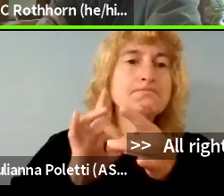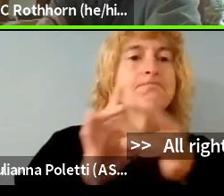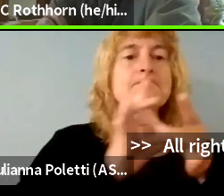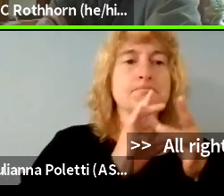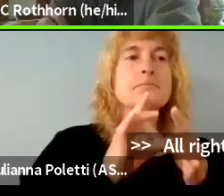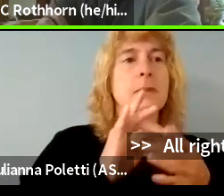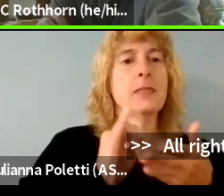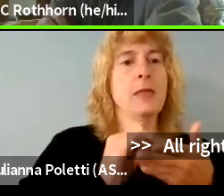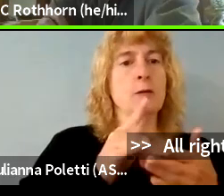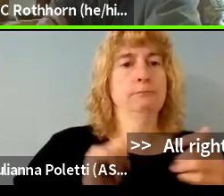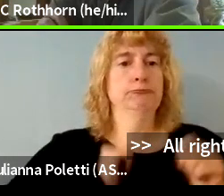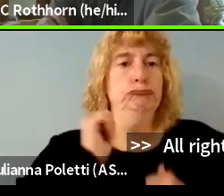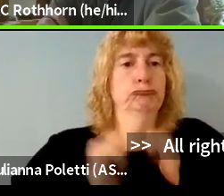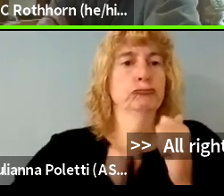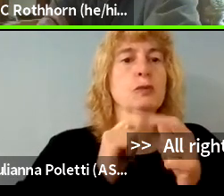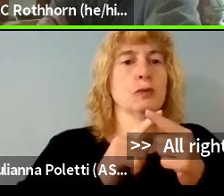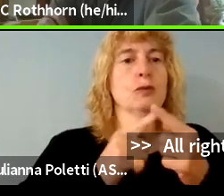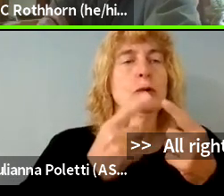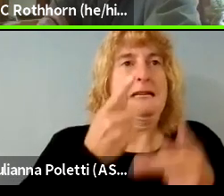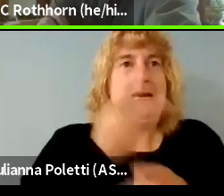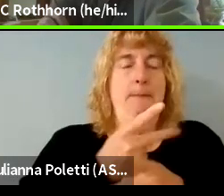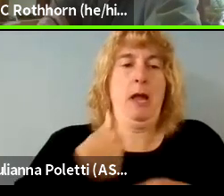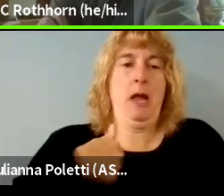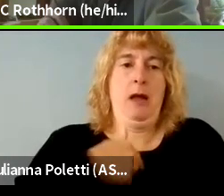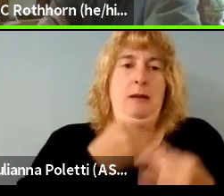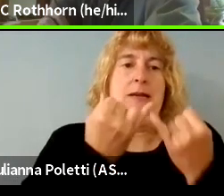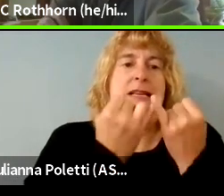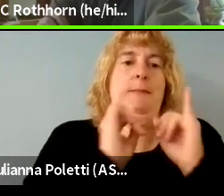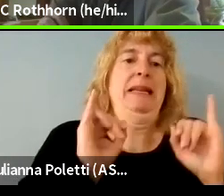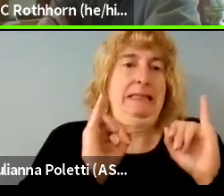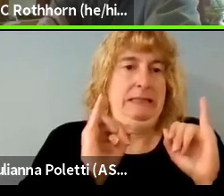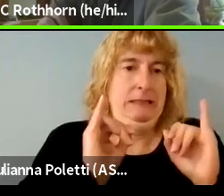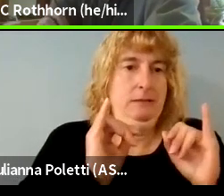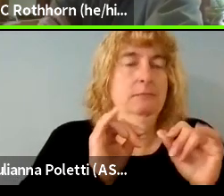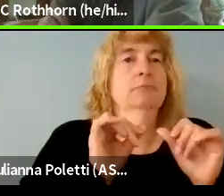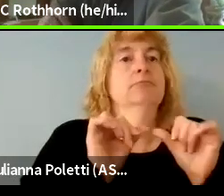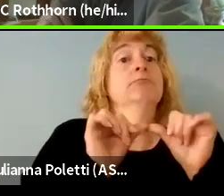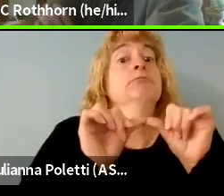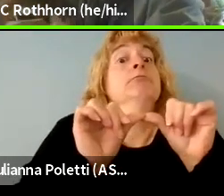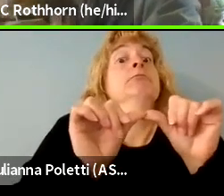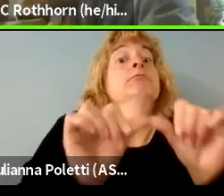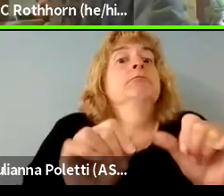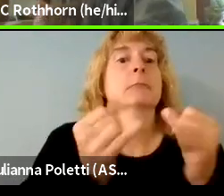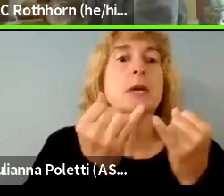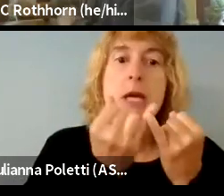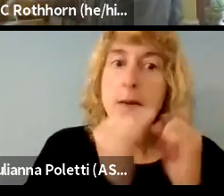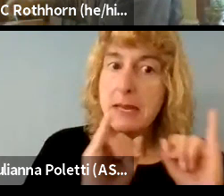you're taking to try to keep us independent and perceived as independent. Thank you.